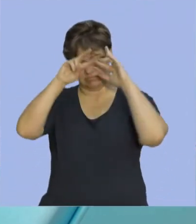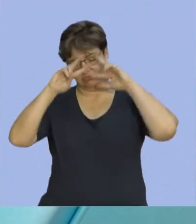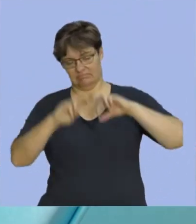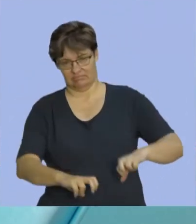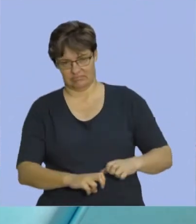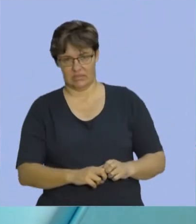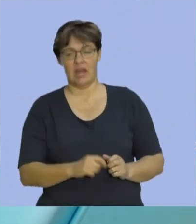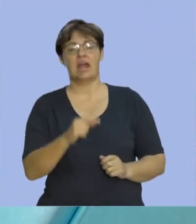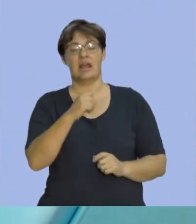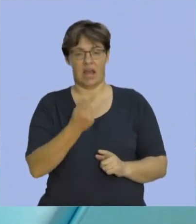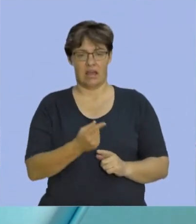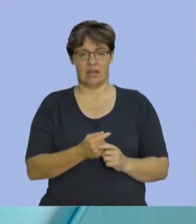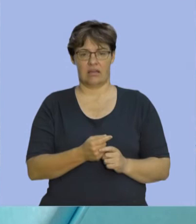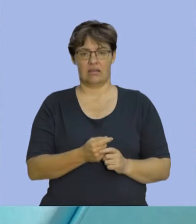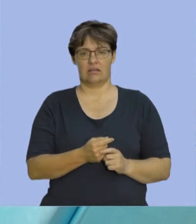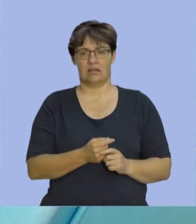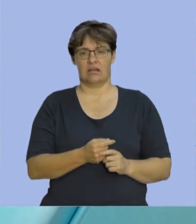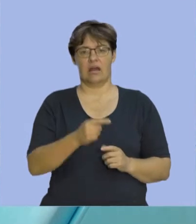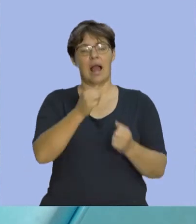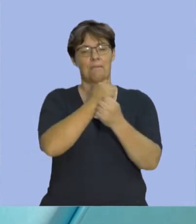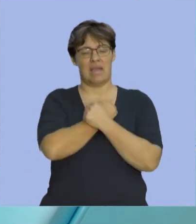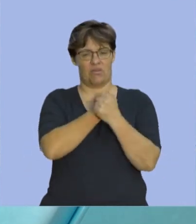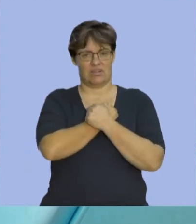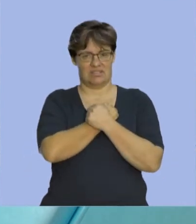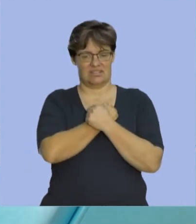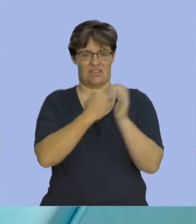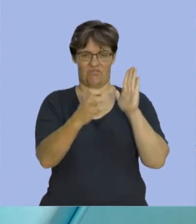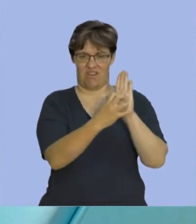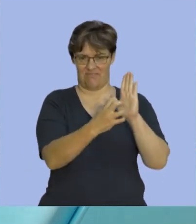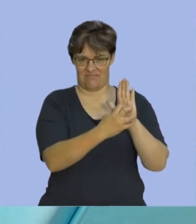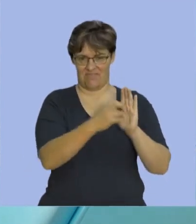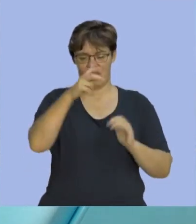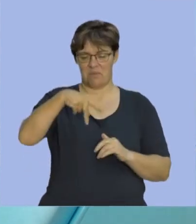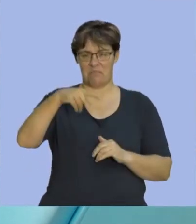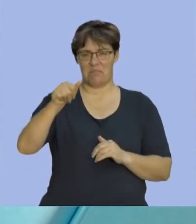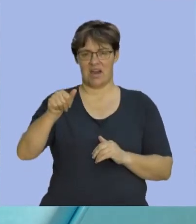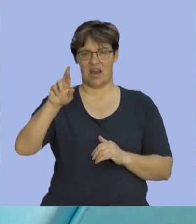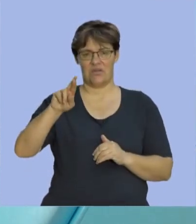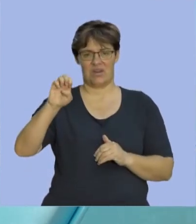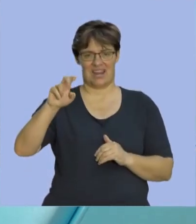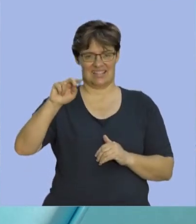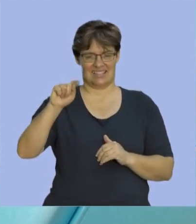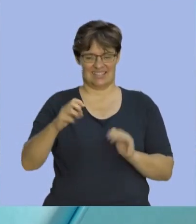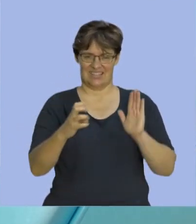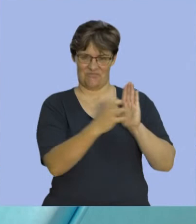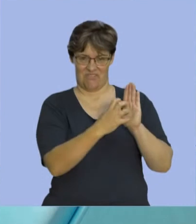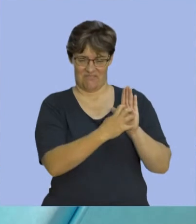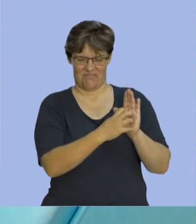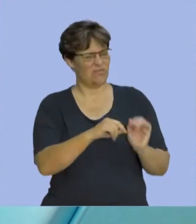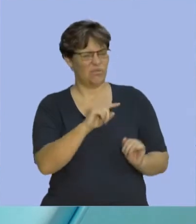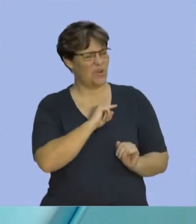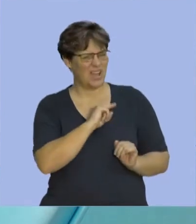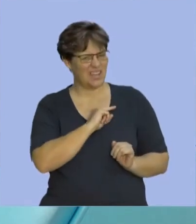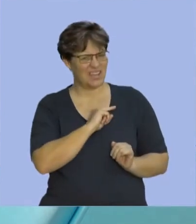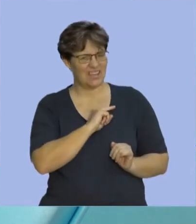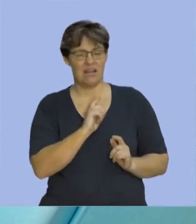to call them, by the way, parent graphs, right? We're going to call them parent graphs because at a later stage, we're then going